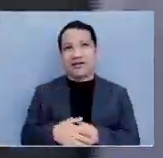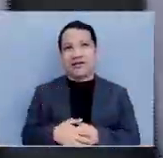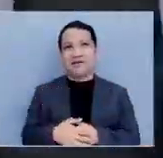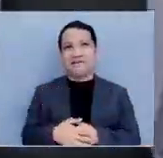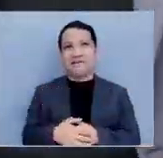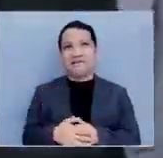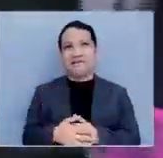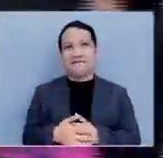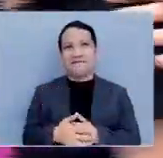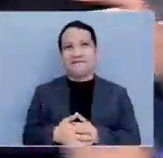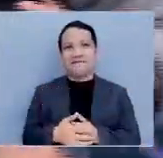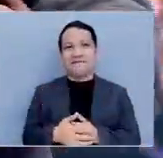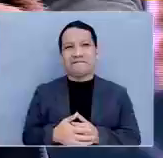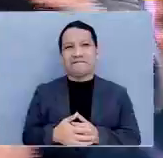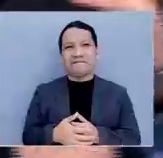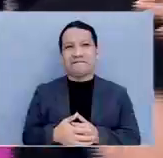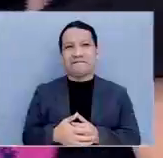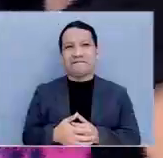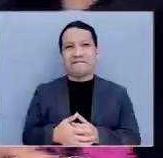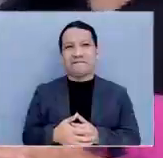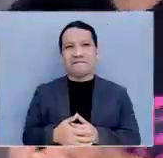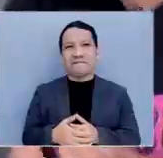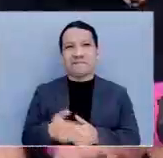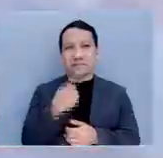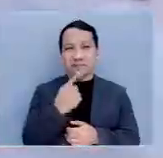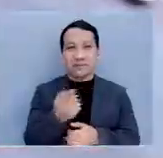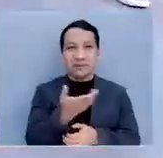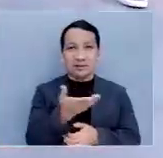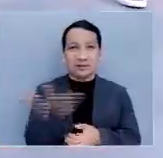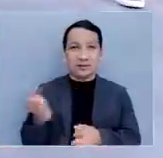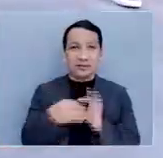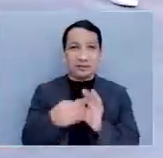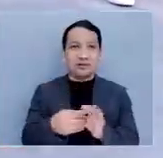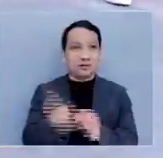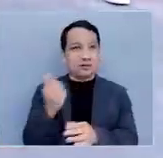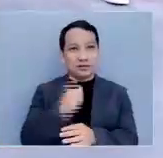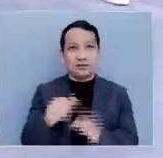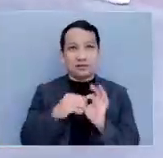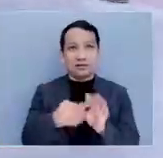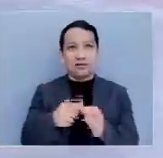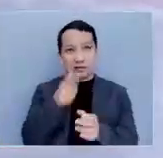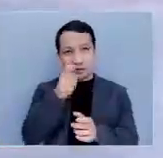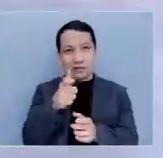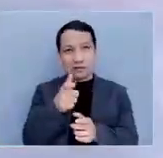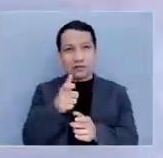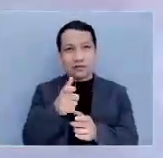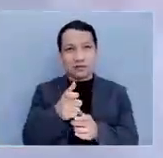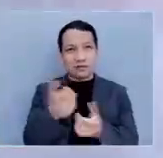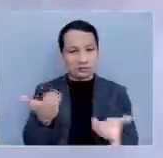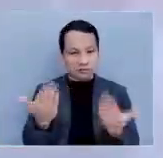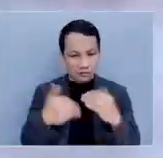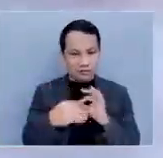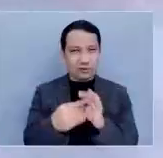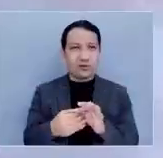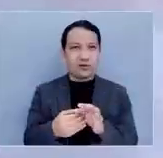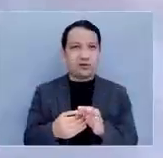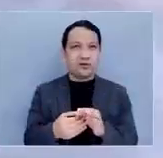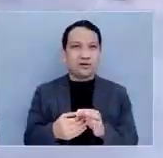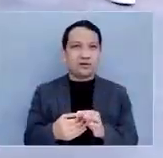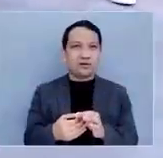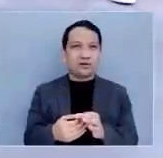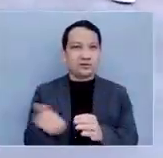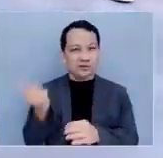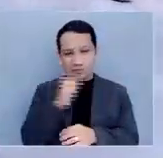Galeng, Grovey Effects at Mahana. Oh. Yes, anywhere from mga gyms and studios, you can. Right,